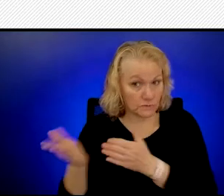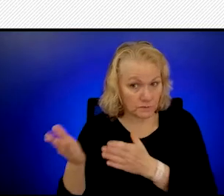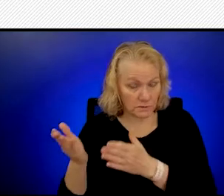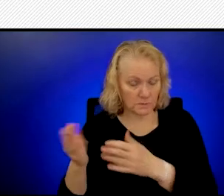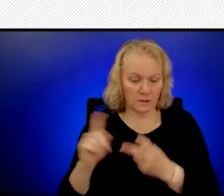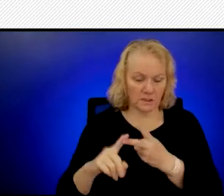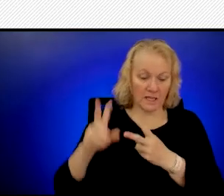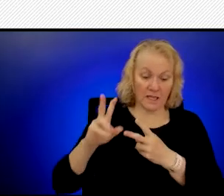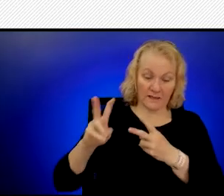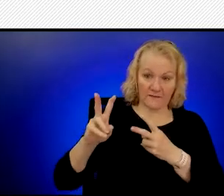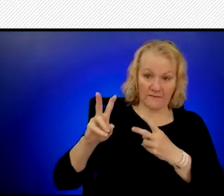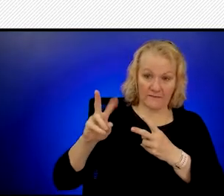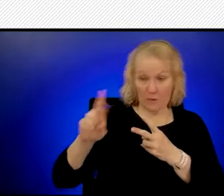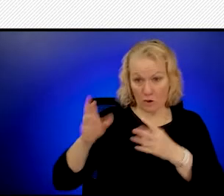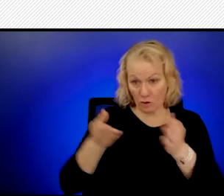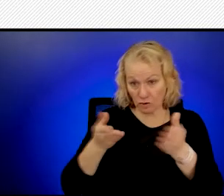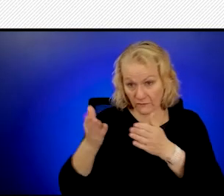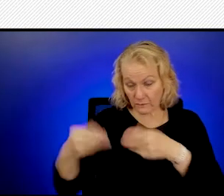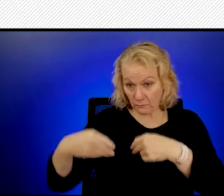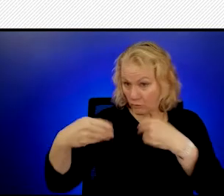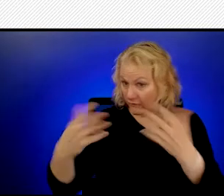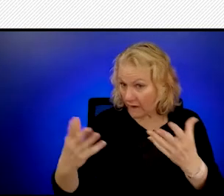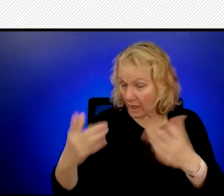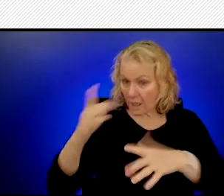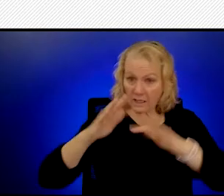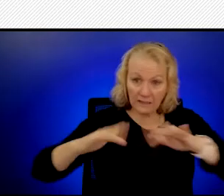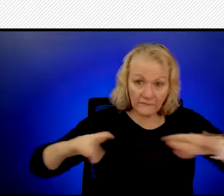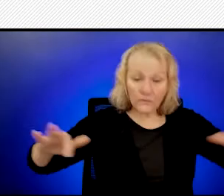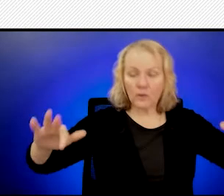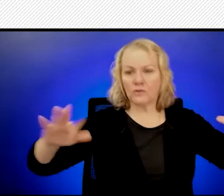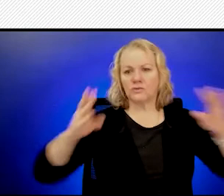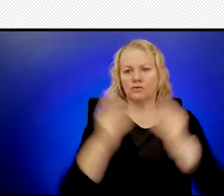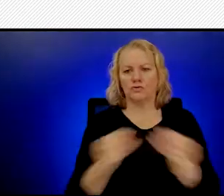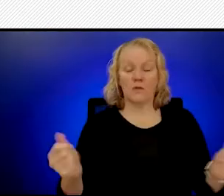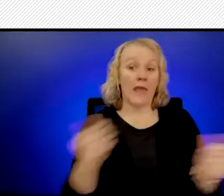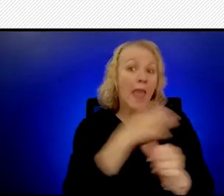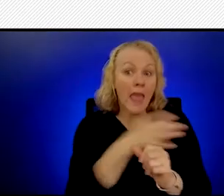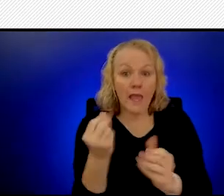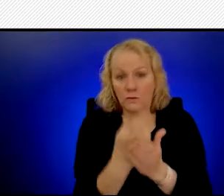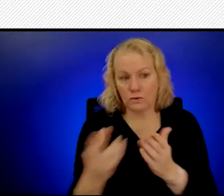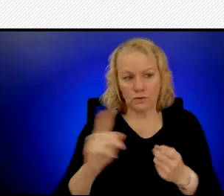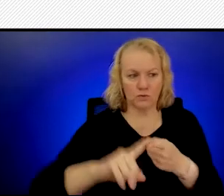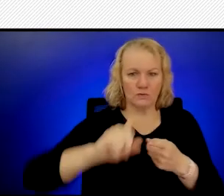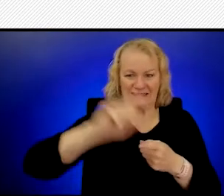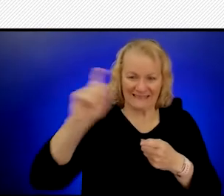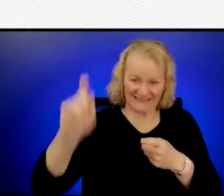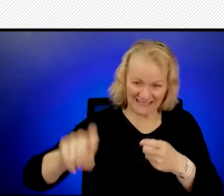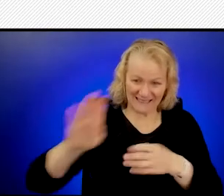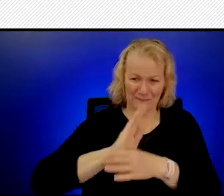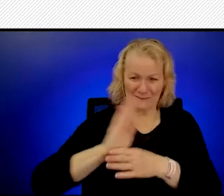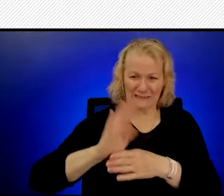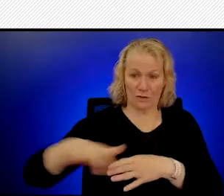Vocational Rehabilitation Services provides diverse solutions and resources to Texas businesses